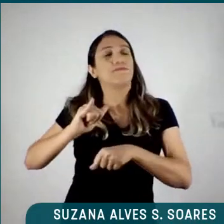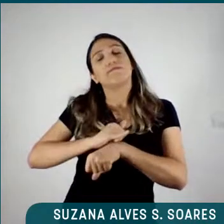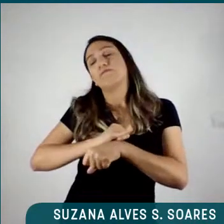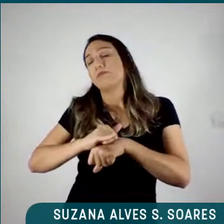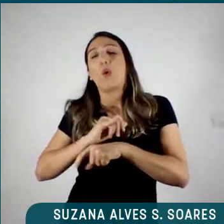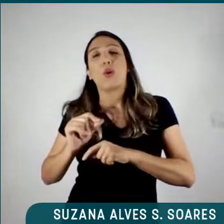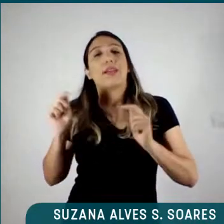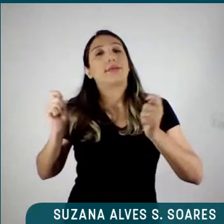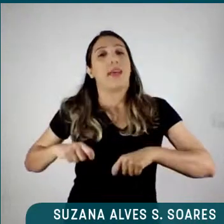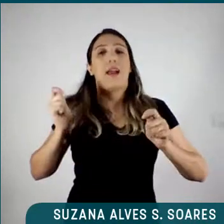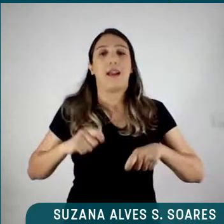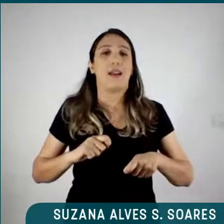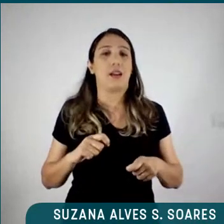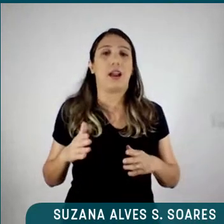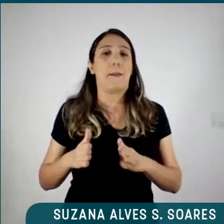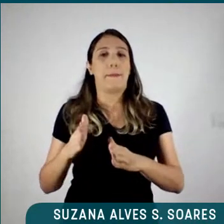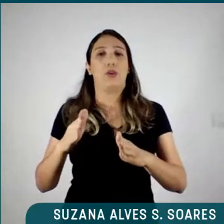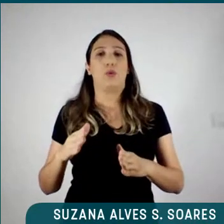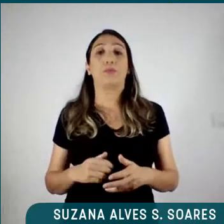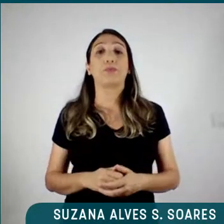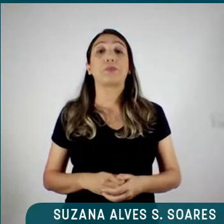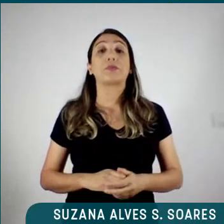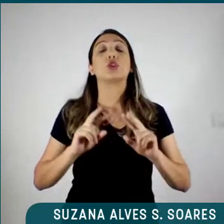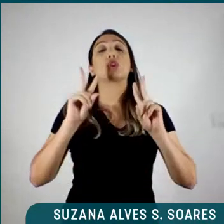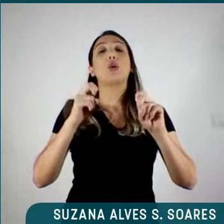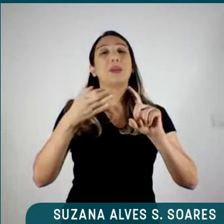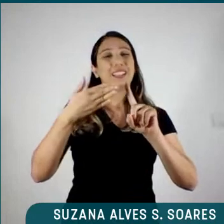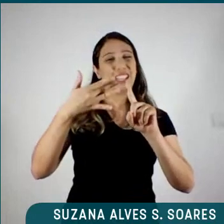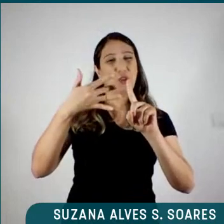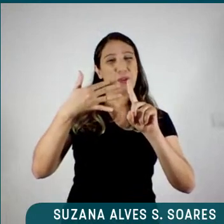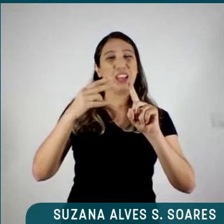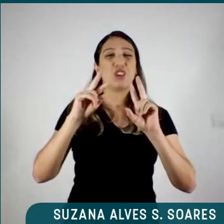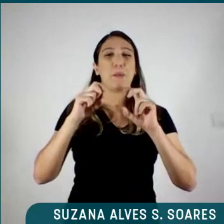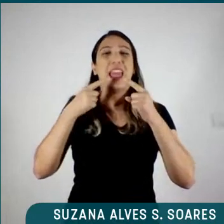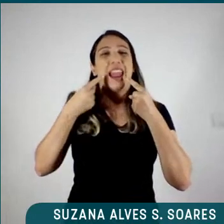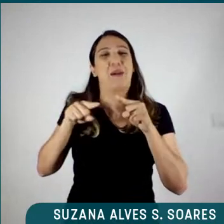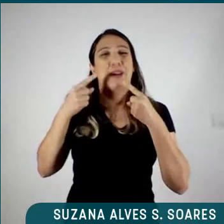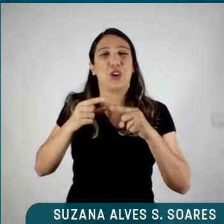base, people that had to adapt to that reality.